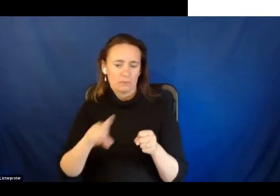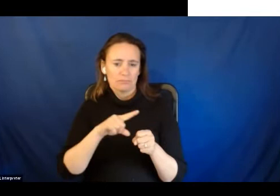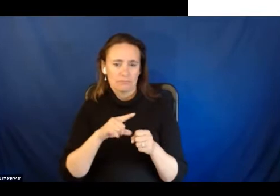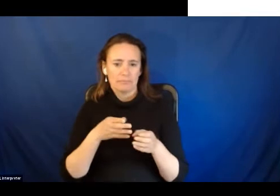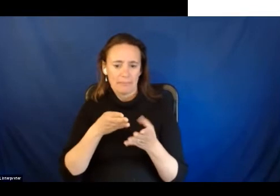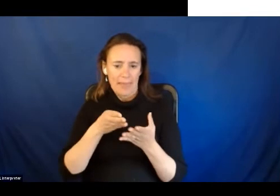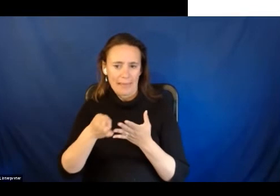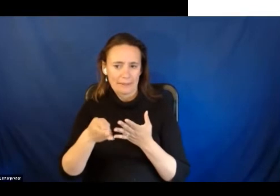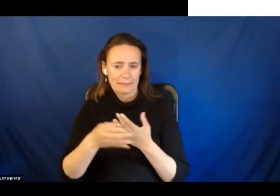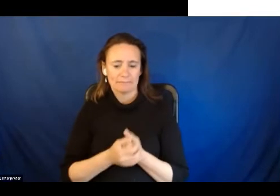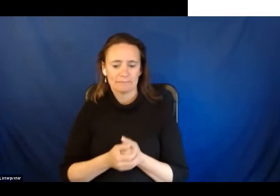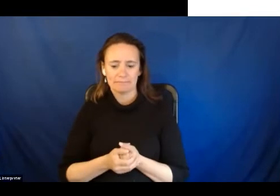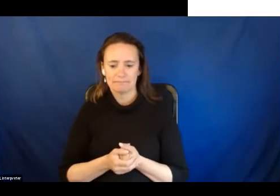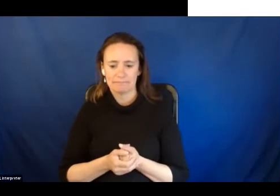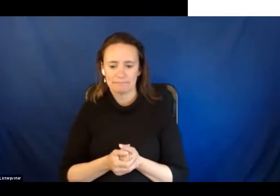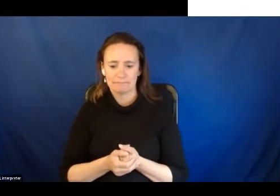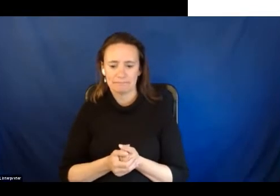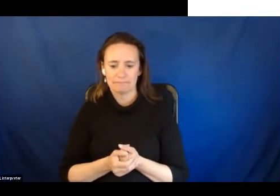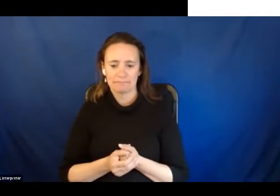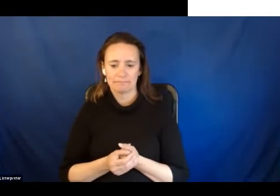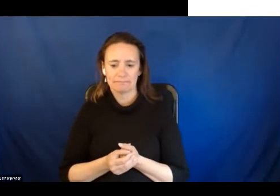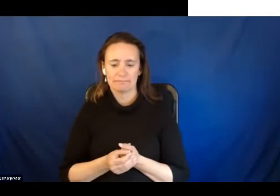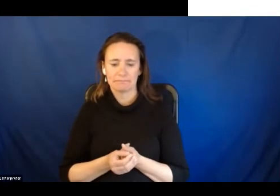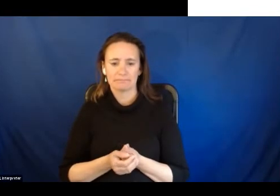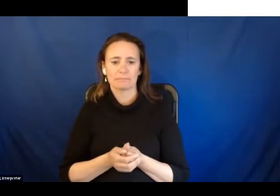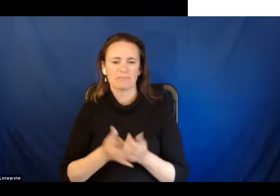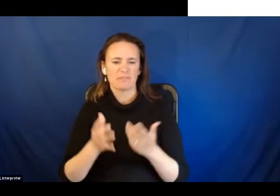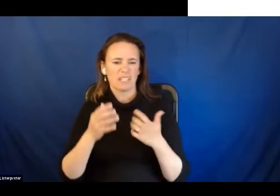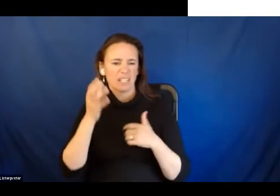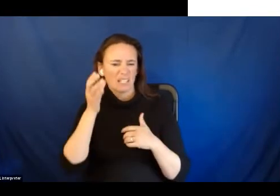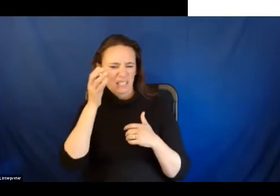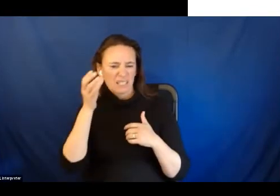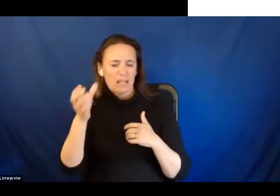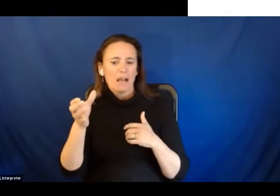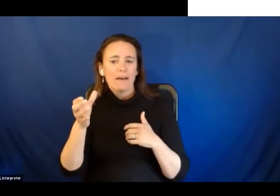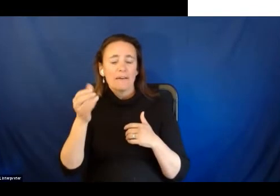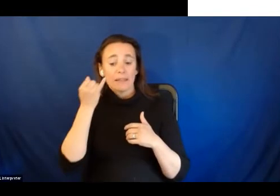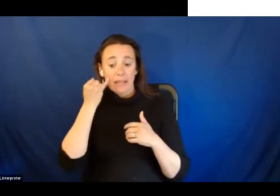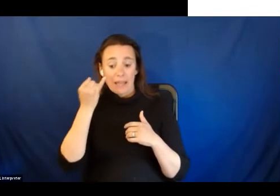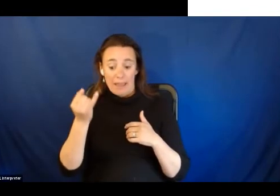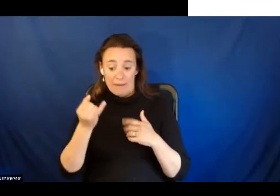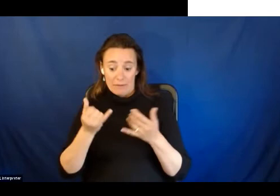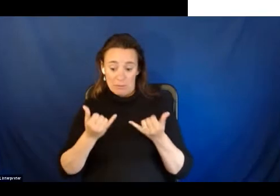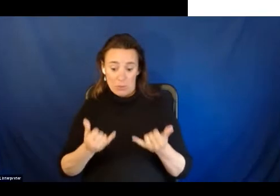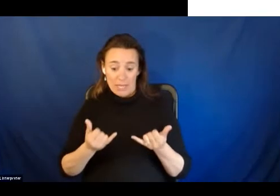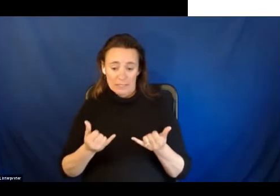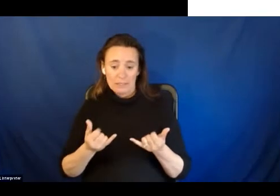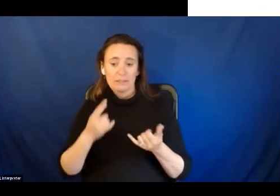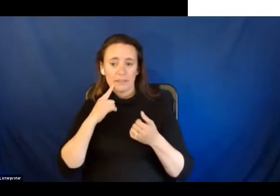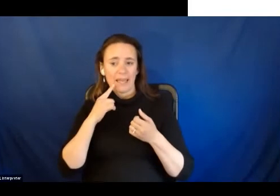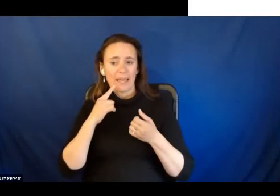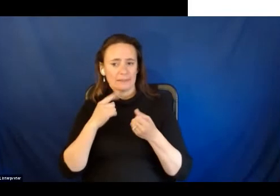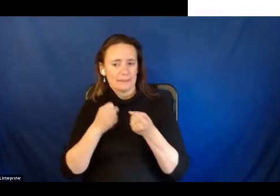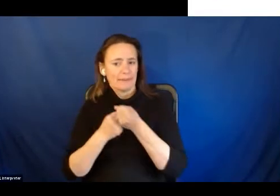And this is an extension of the idea of being present that is the foundation for grounding.